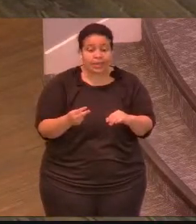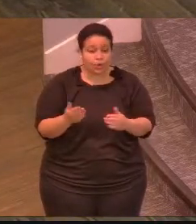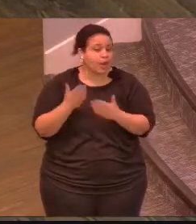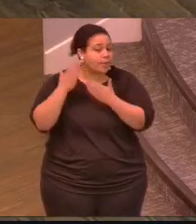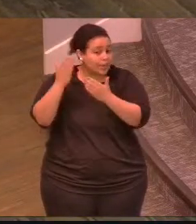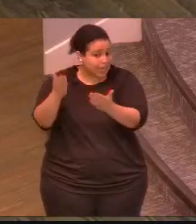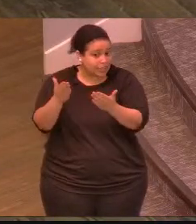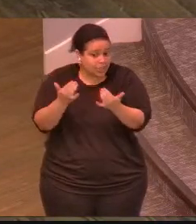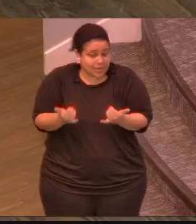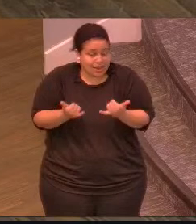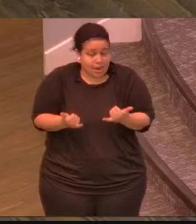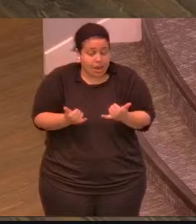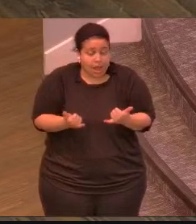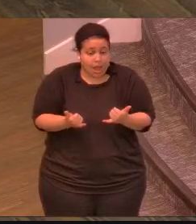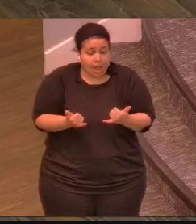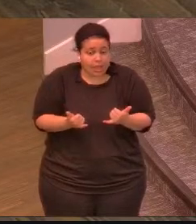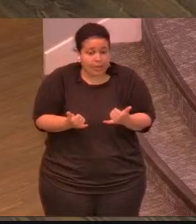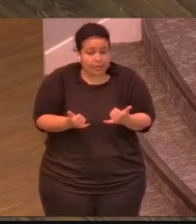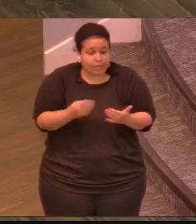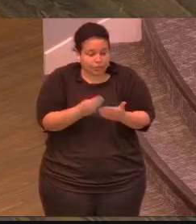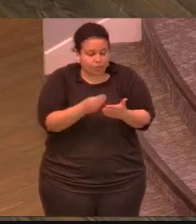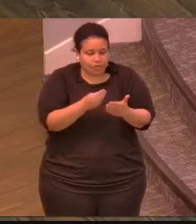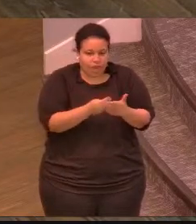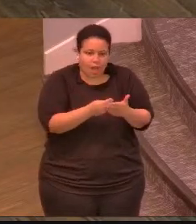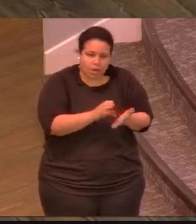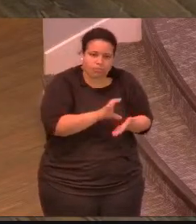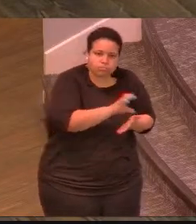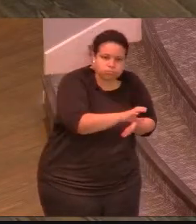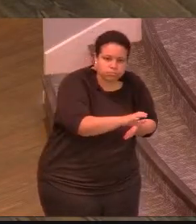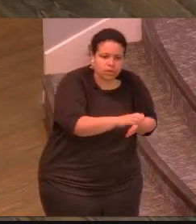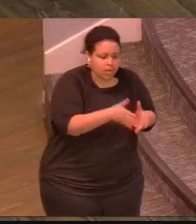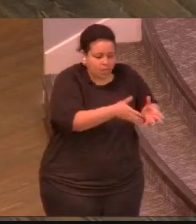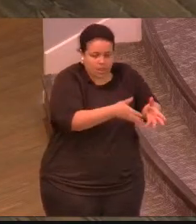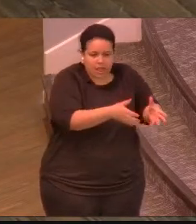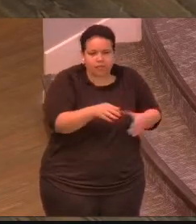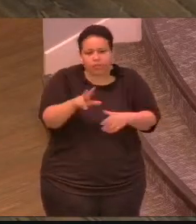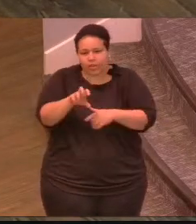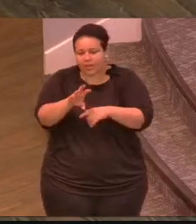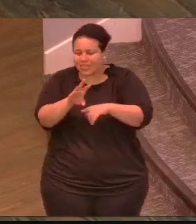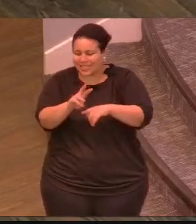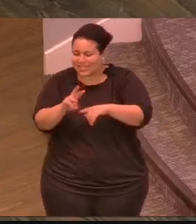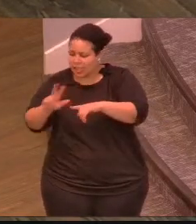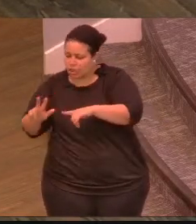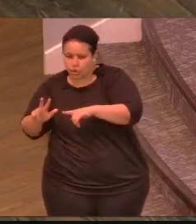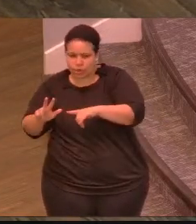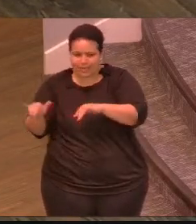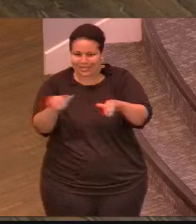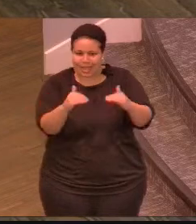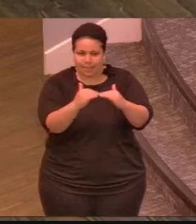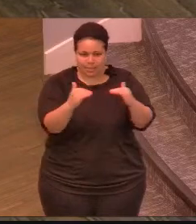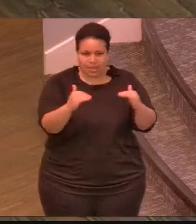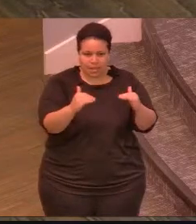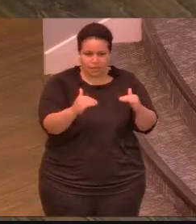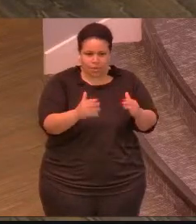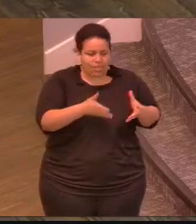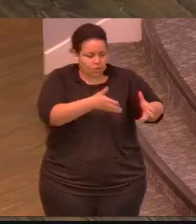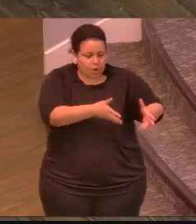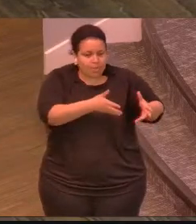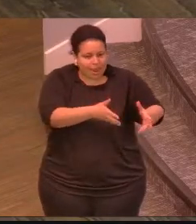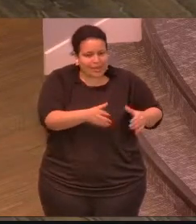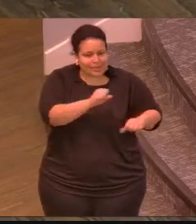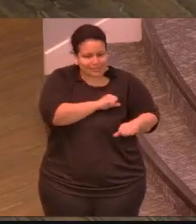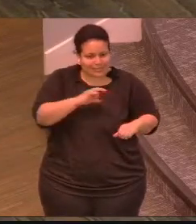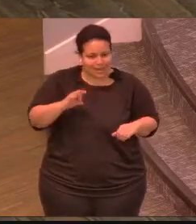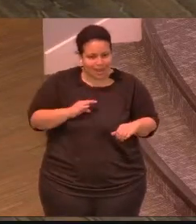tonight is to fund the remaining 363 employees at the same level the remaining staff are employed at. And